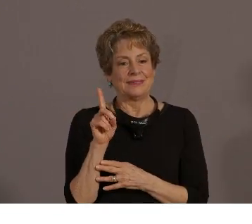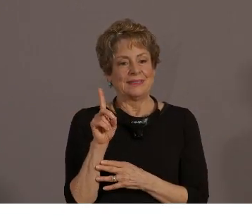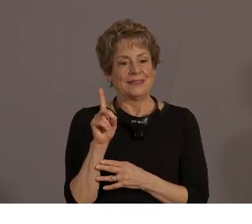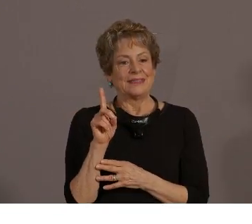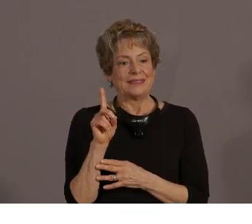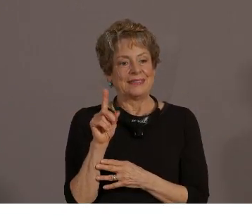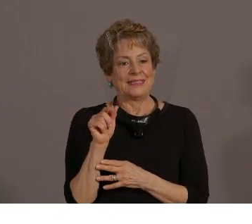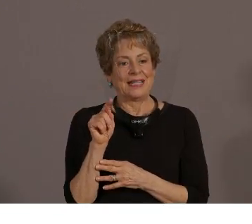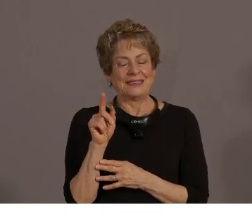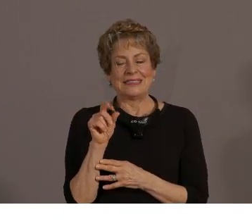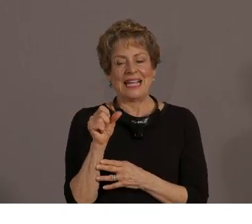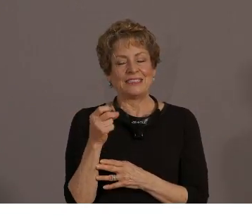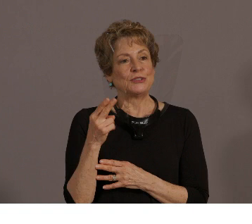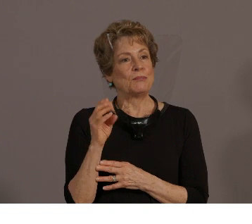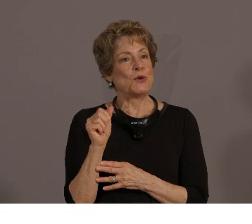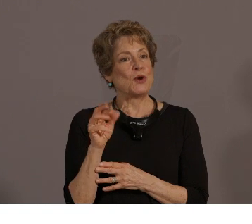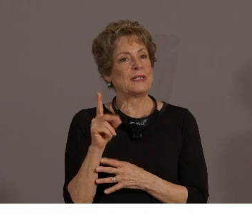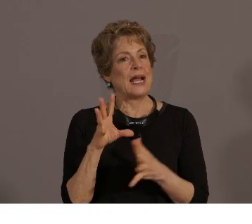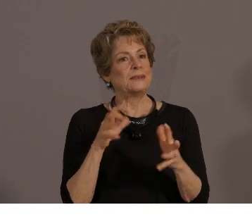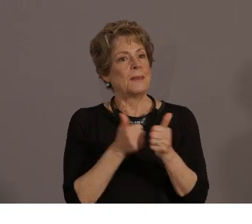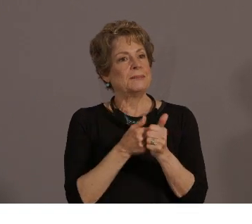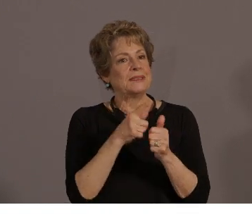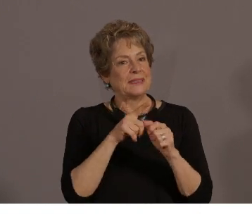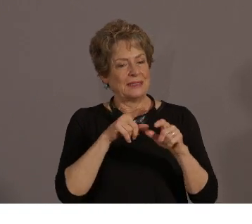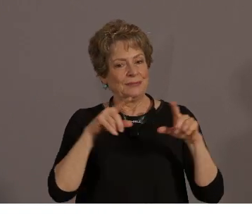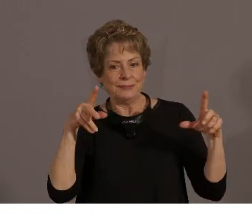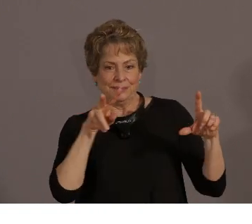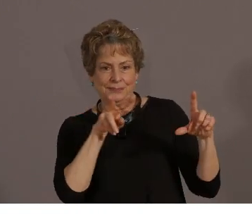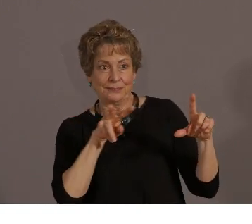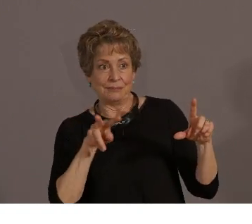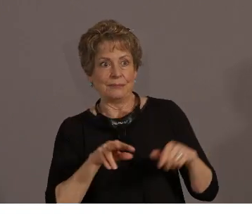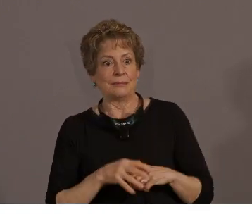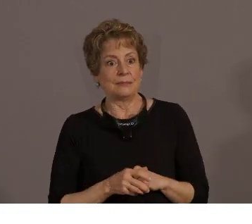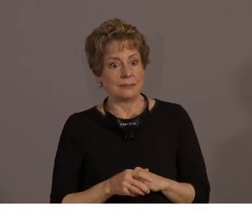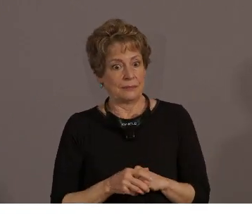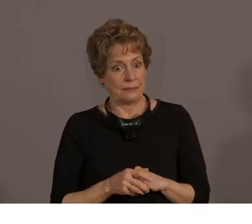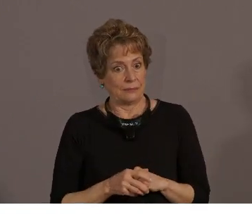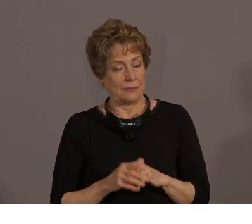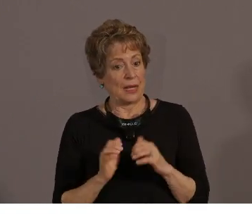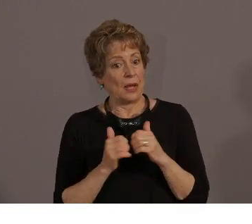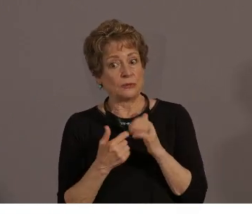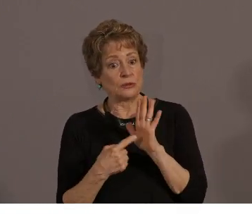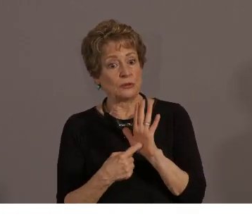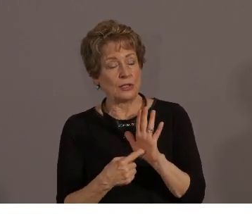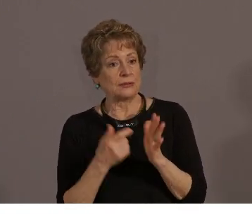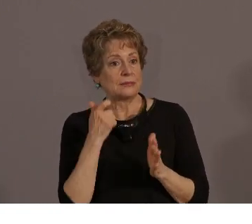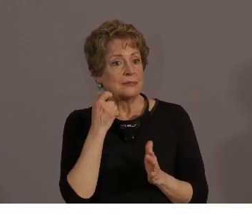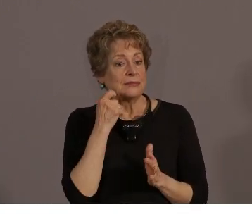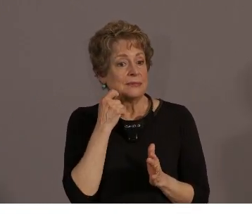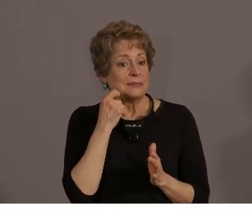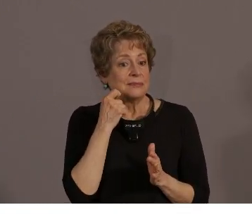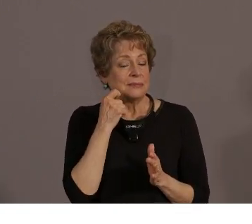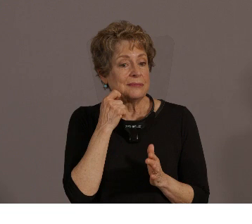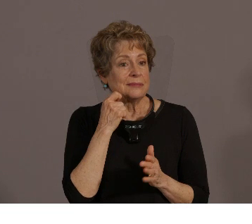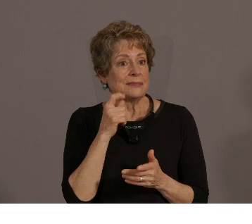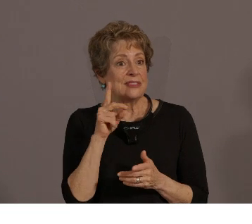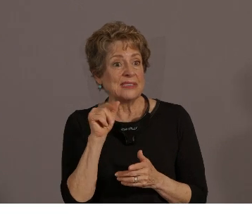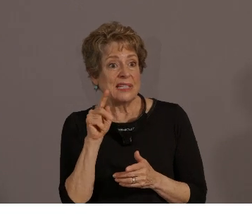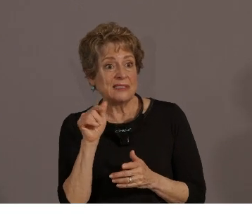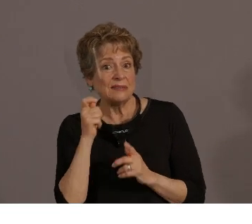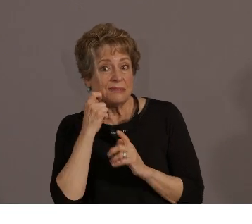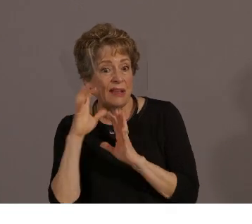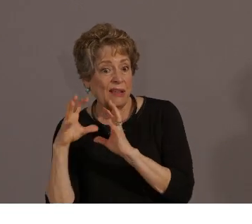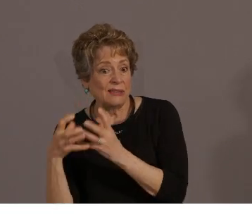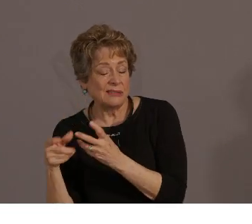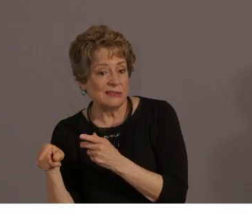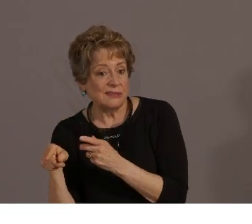our summary page, the way we're displaying our race and ethnicity data. We added those filters for vaccination by zip code, and we also added a